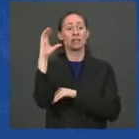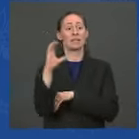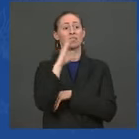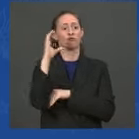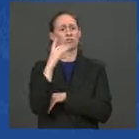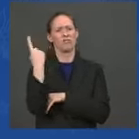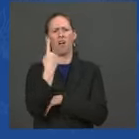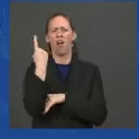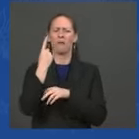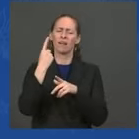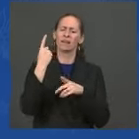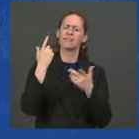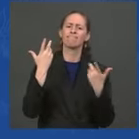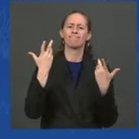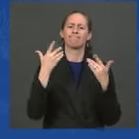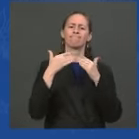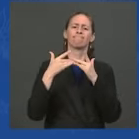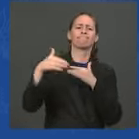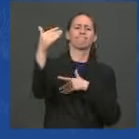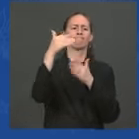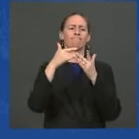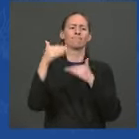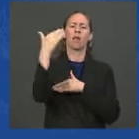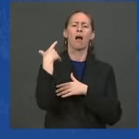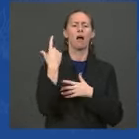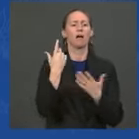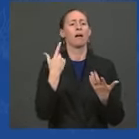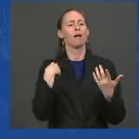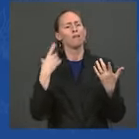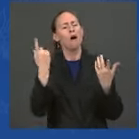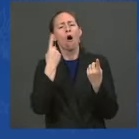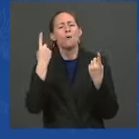margin in the investments we invested in our own people,